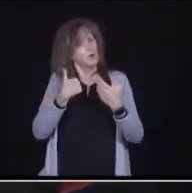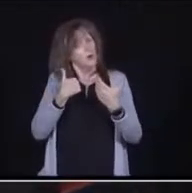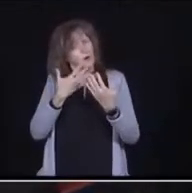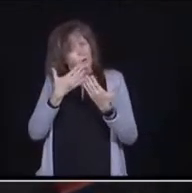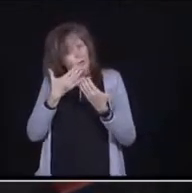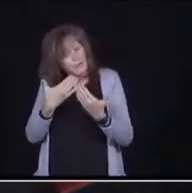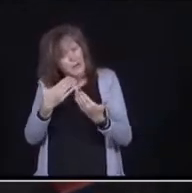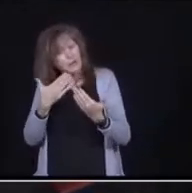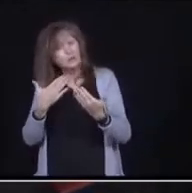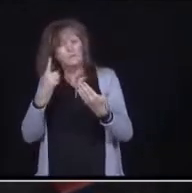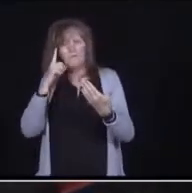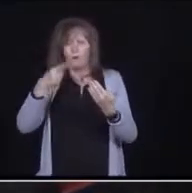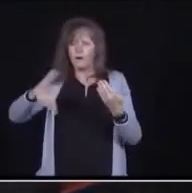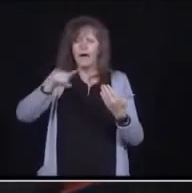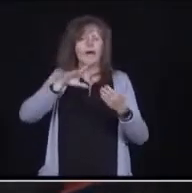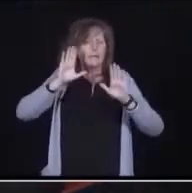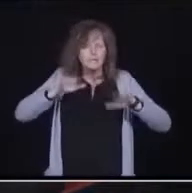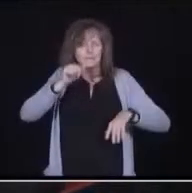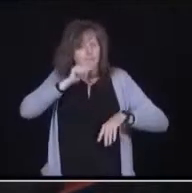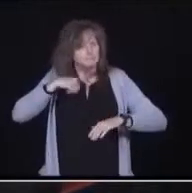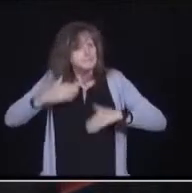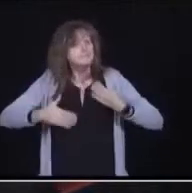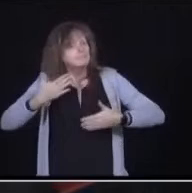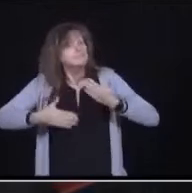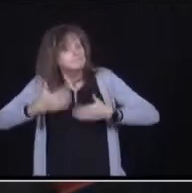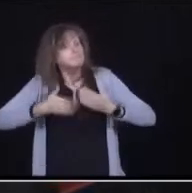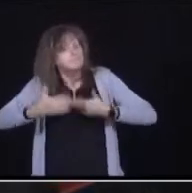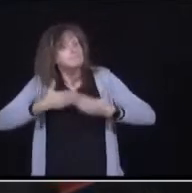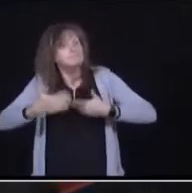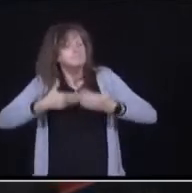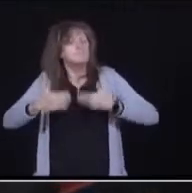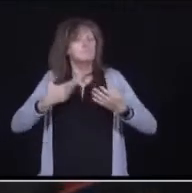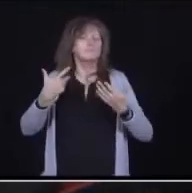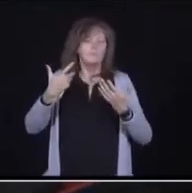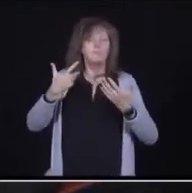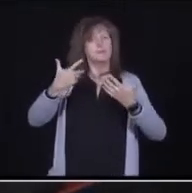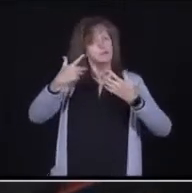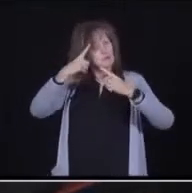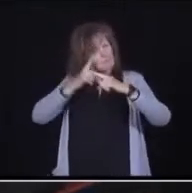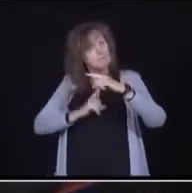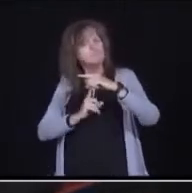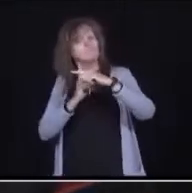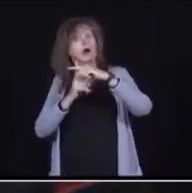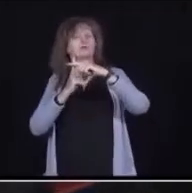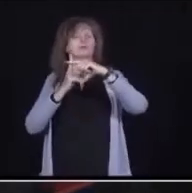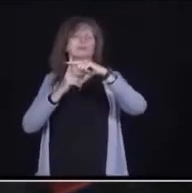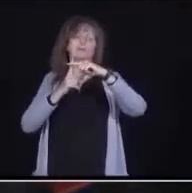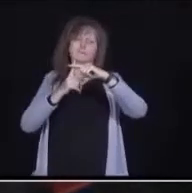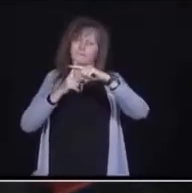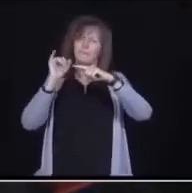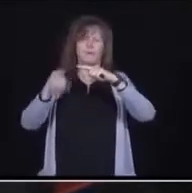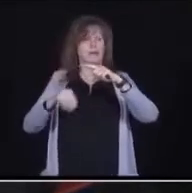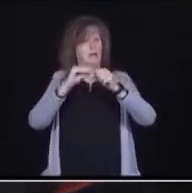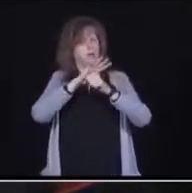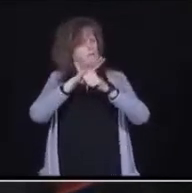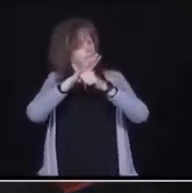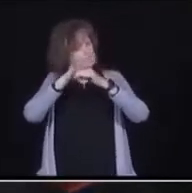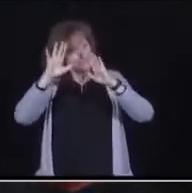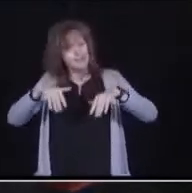as a province, but I do remain optimistic that we will overcome these challenges as we always have. Thank you, and I'll now turn it over to Minister